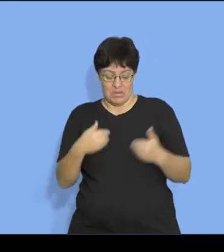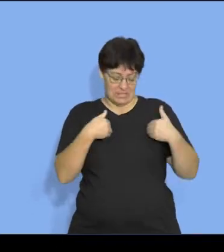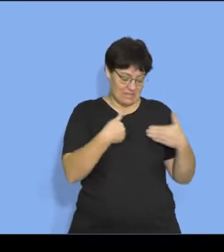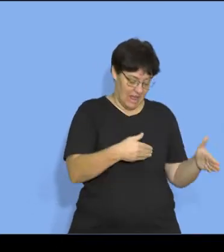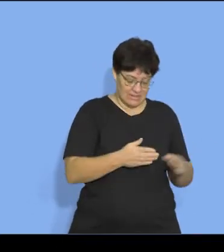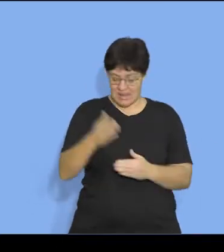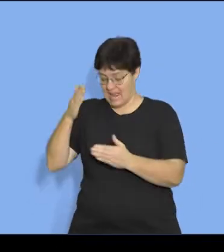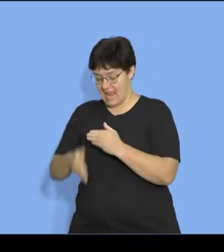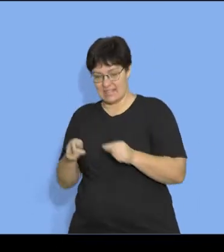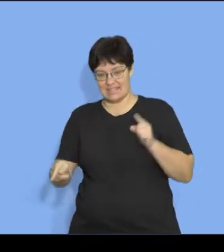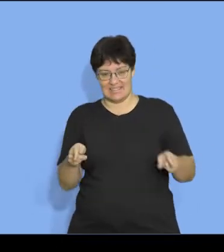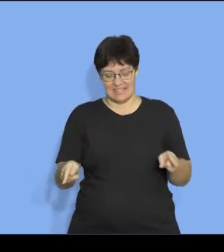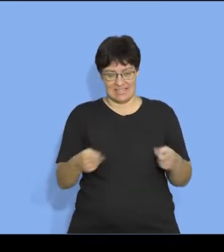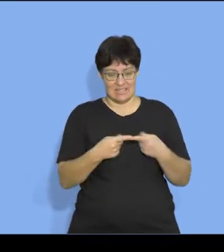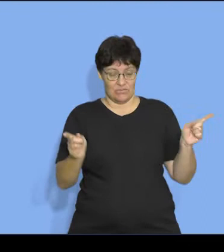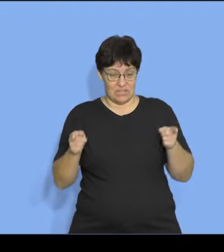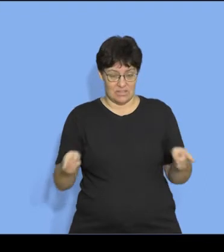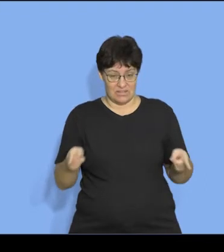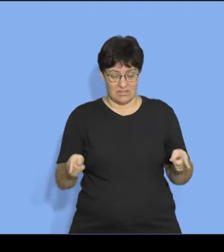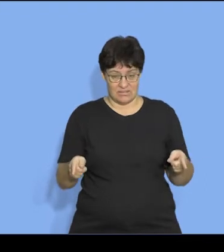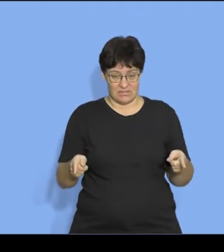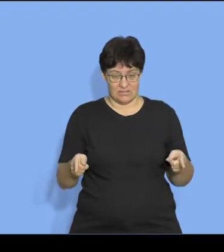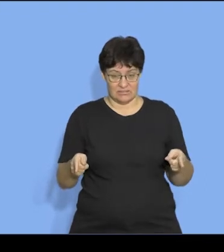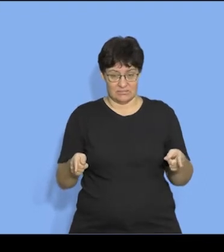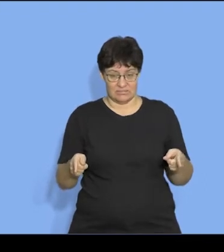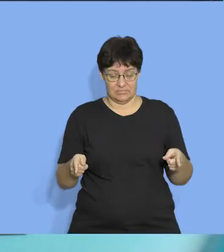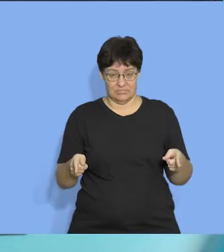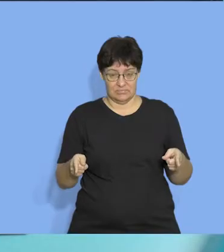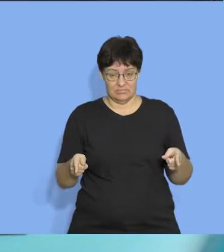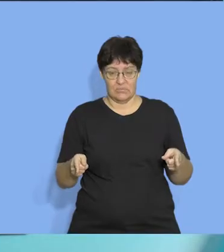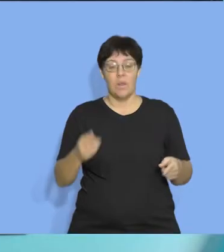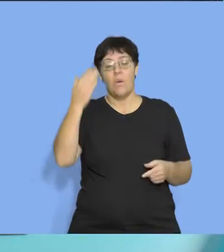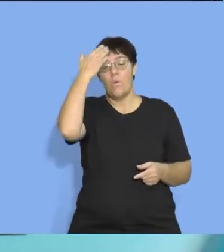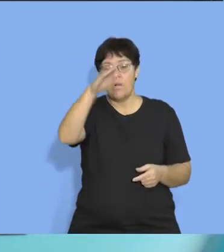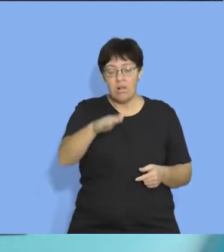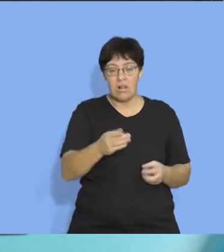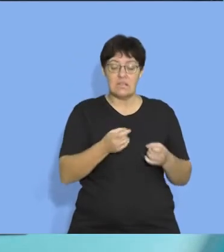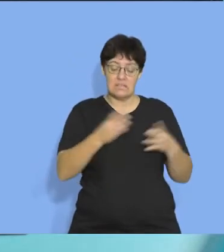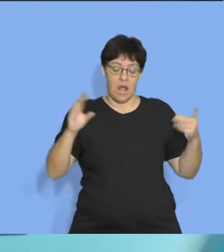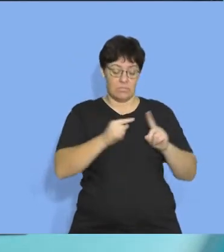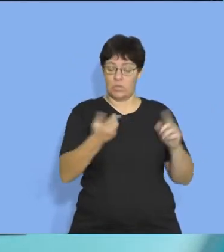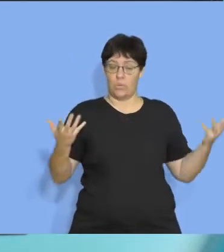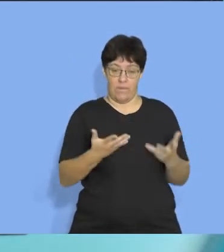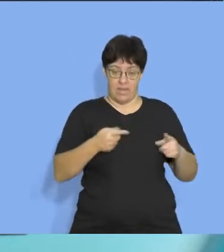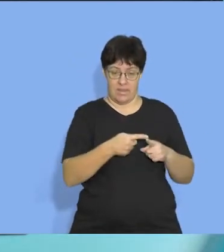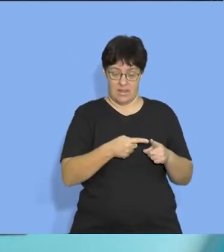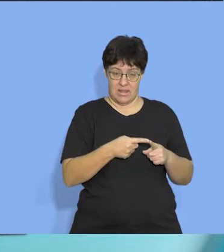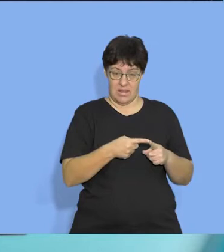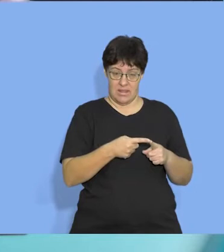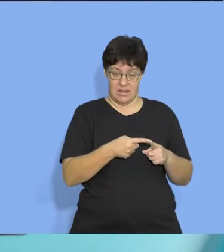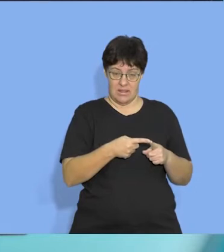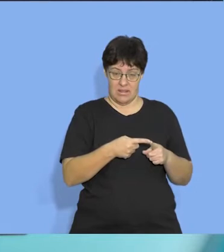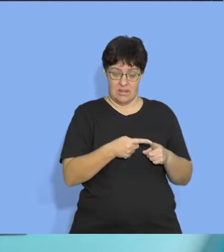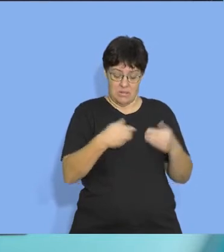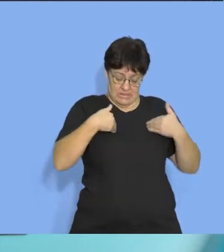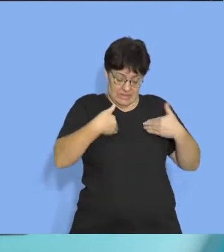starting point. That's the important thing here. We need to know where the starting point is. I need to know